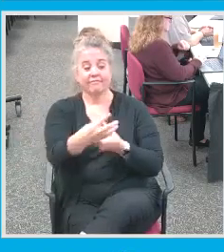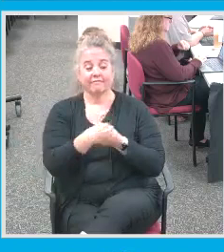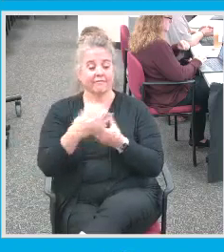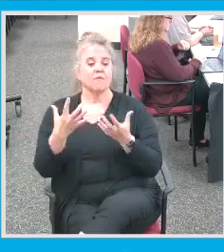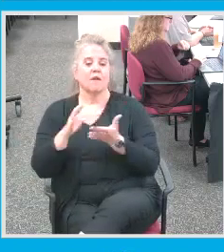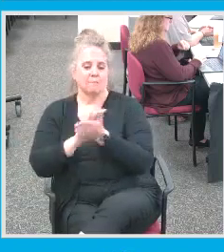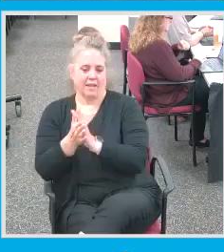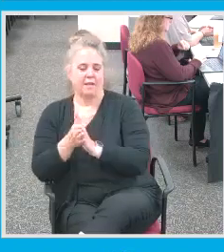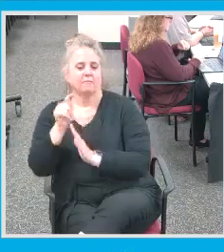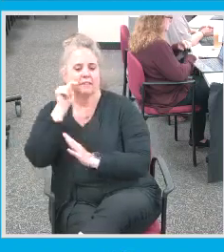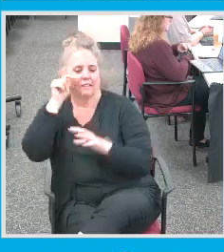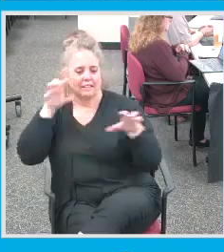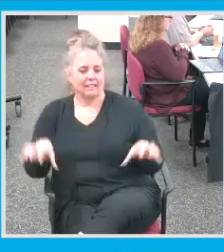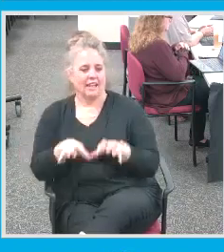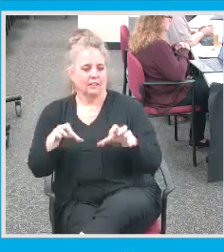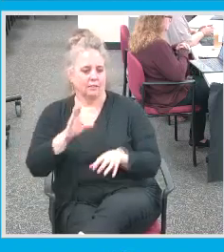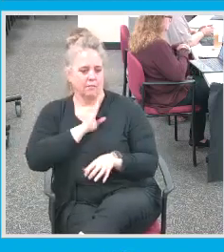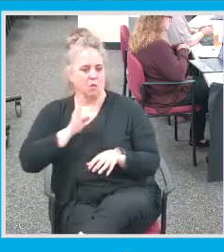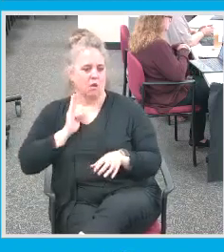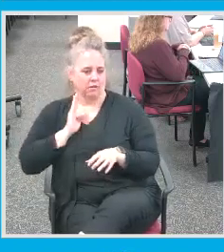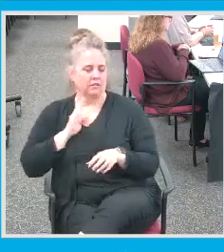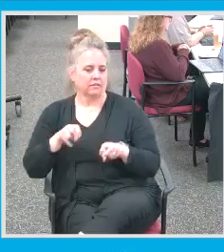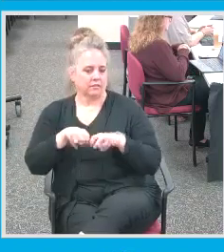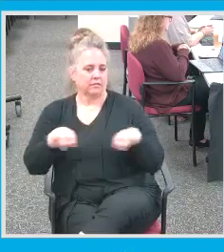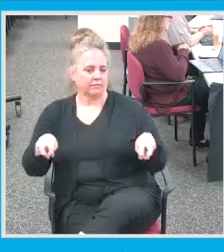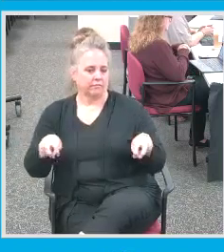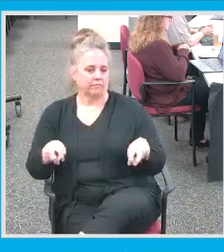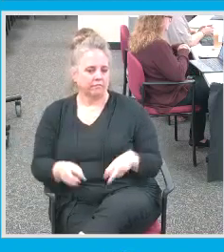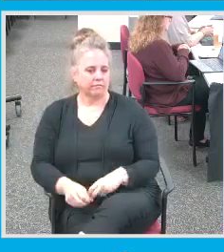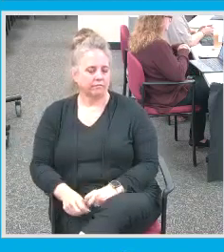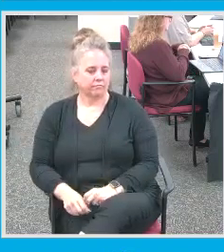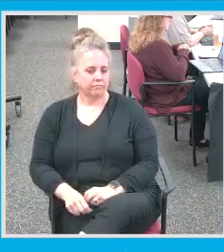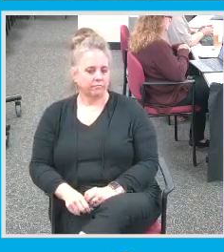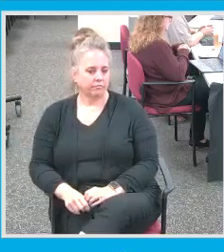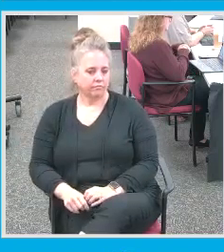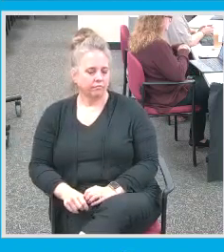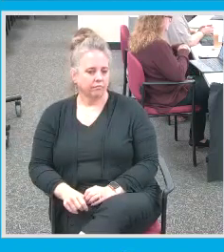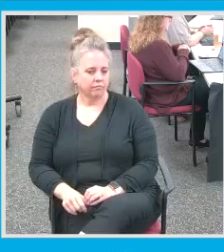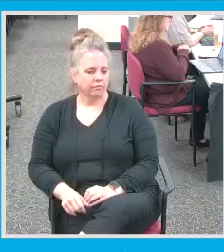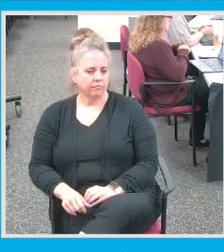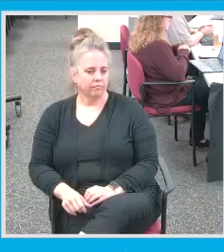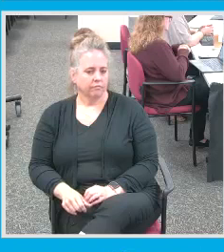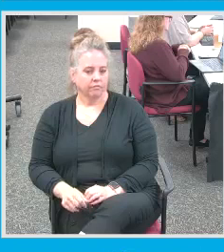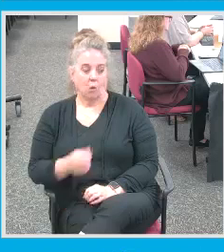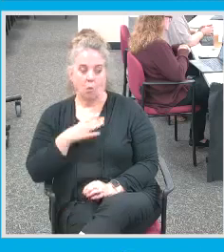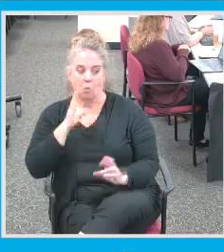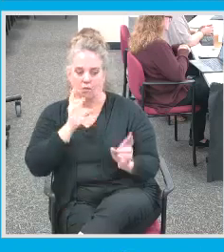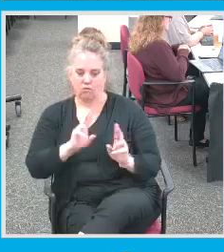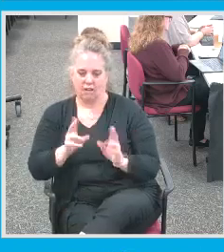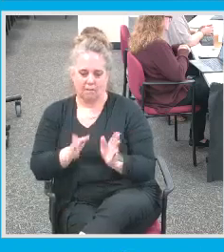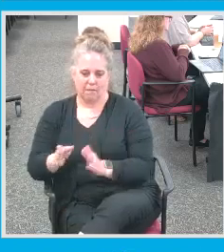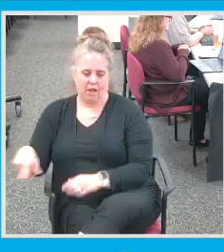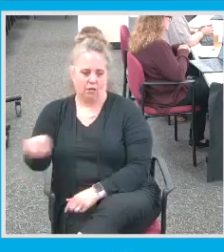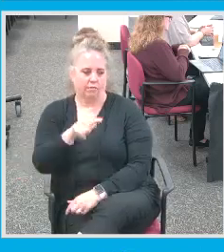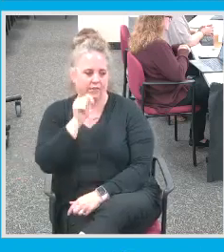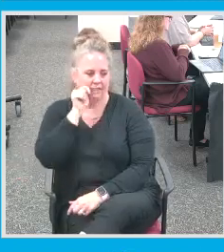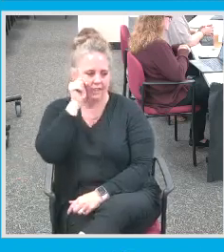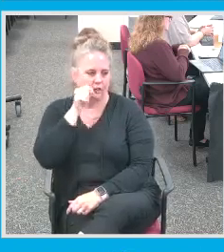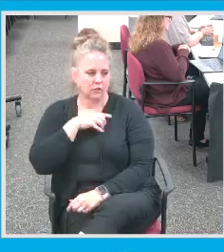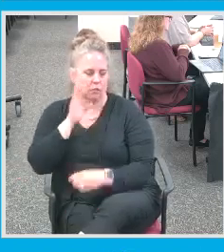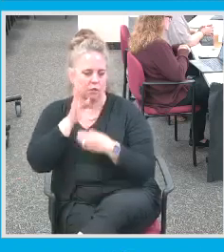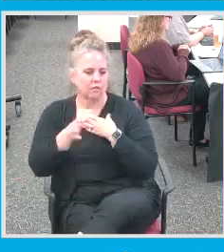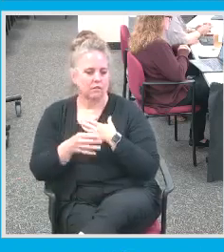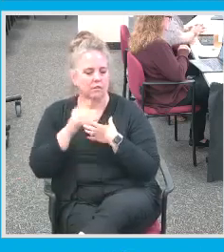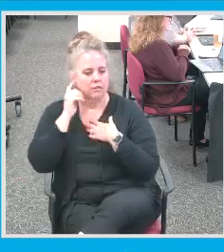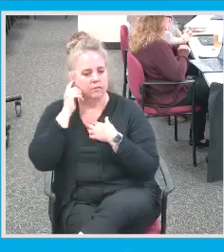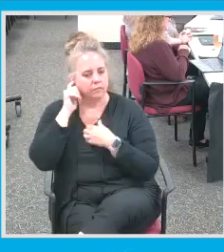you've noticed? But I think that would be a good question that I can also prepare for them now. That would be Is what have wonderful. you noticed as a result of maybe your efforts to